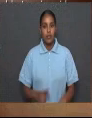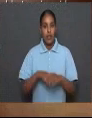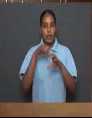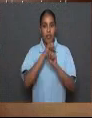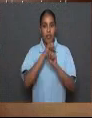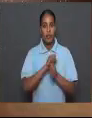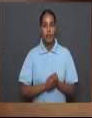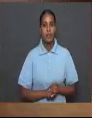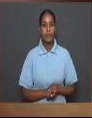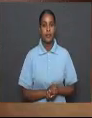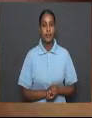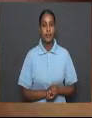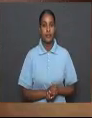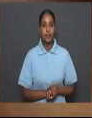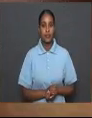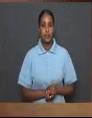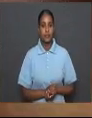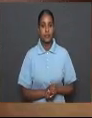Time's up.